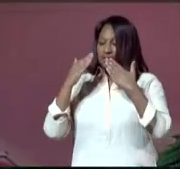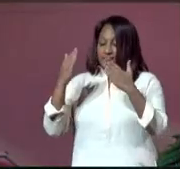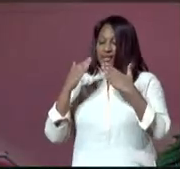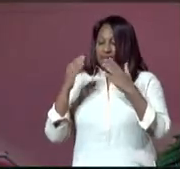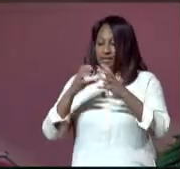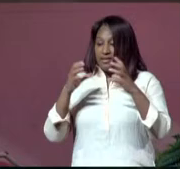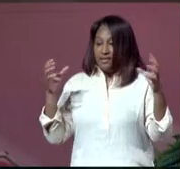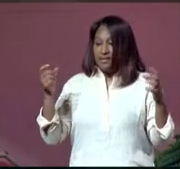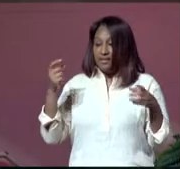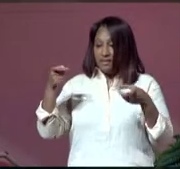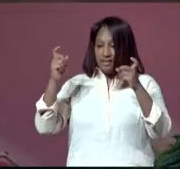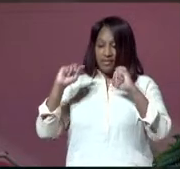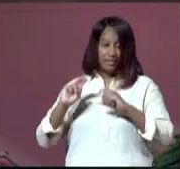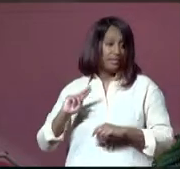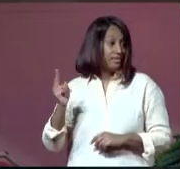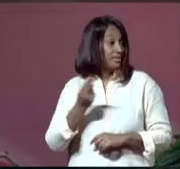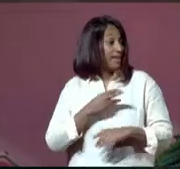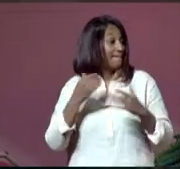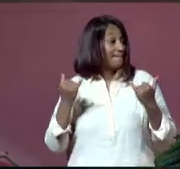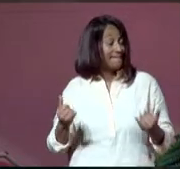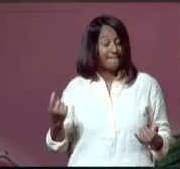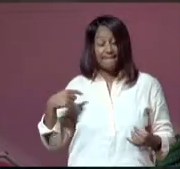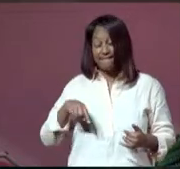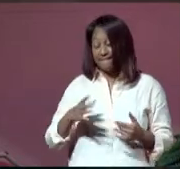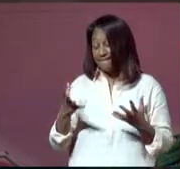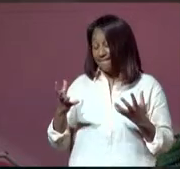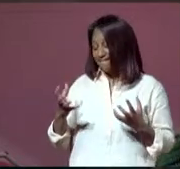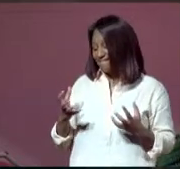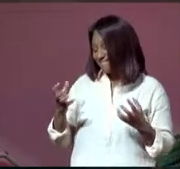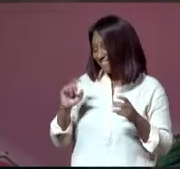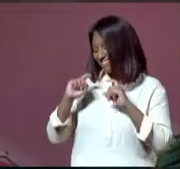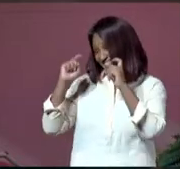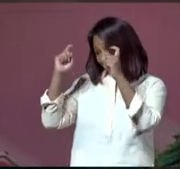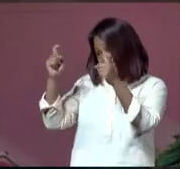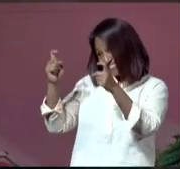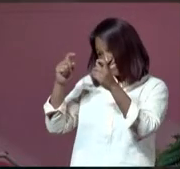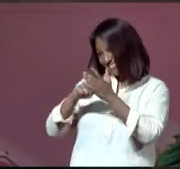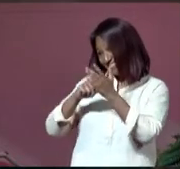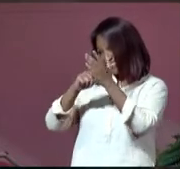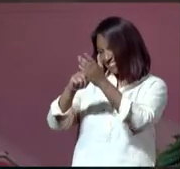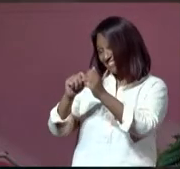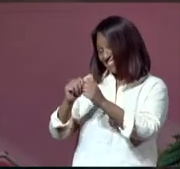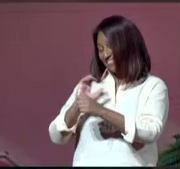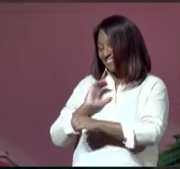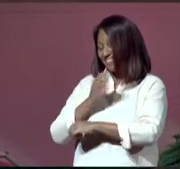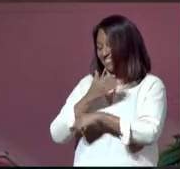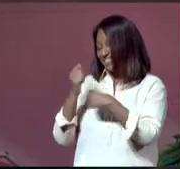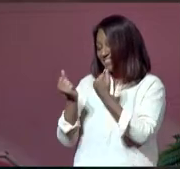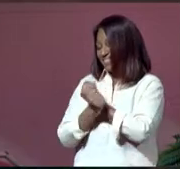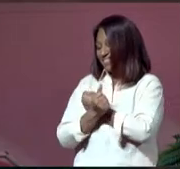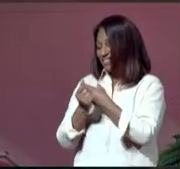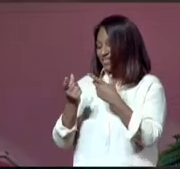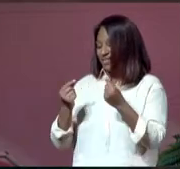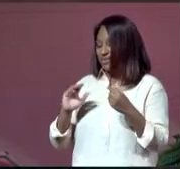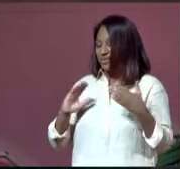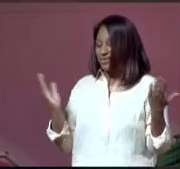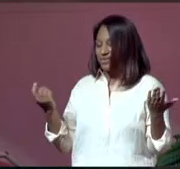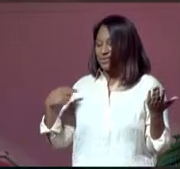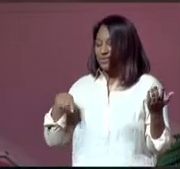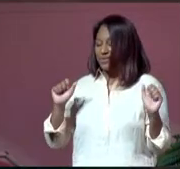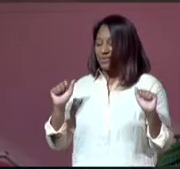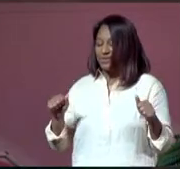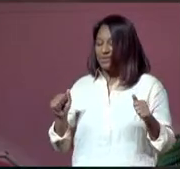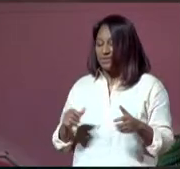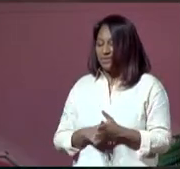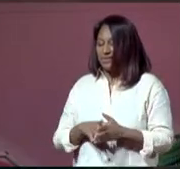to us. And now we want to treat you. We want to do our part so